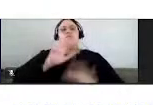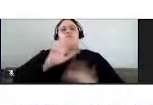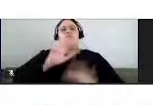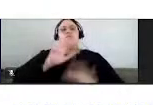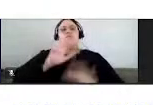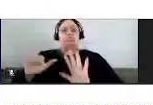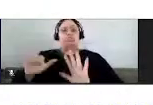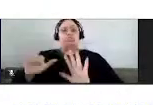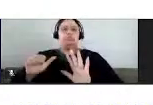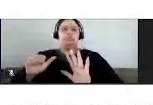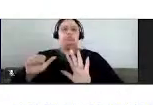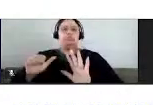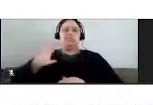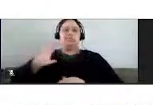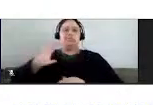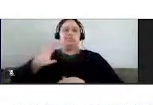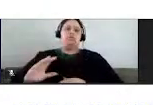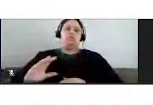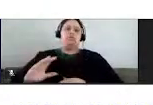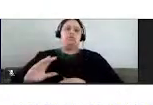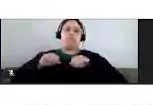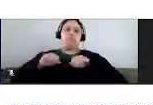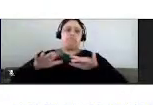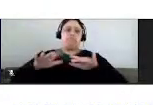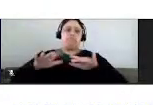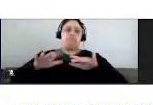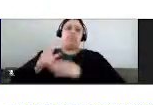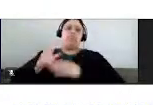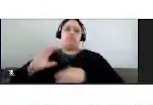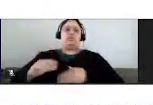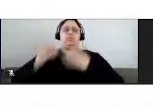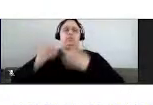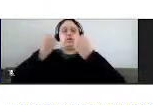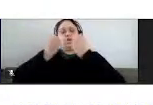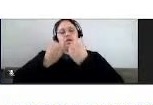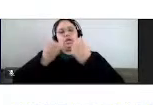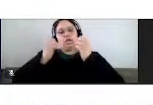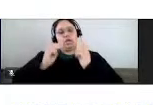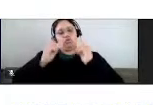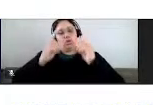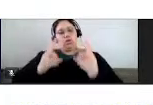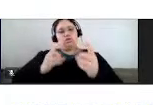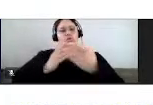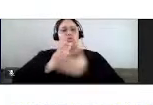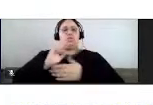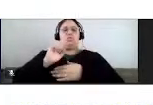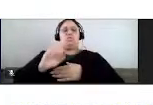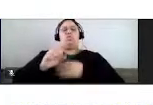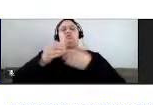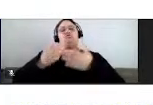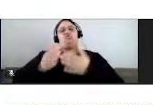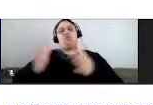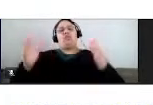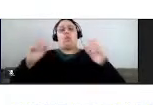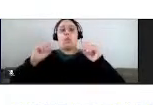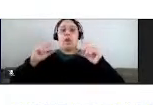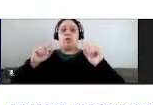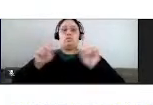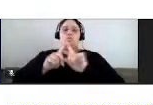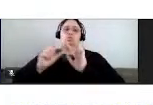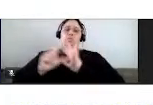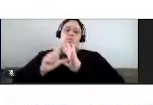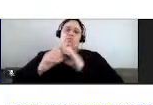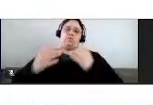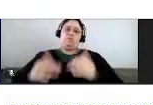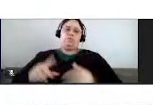4,596 consumers reached through our consumer education, which consists of general consumer awareness, but also very